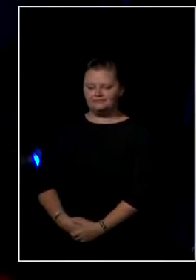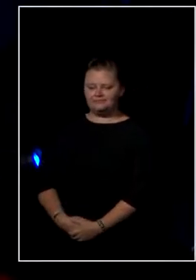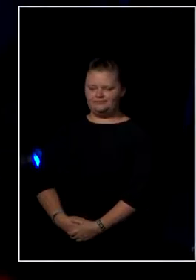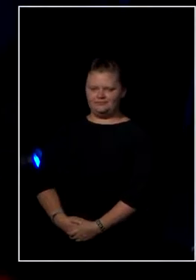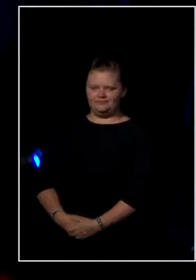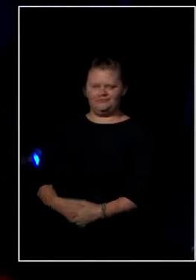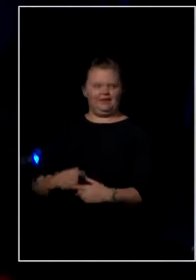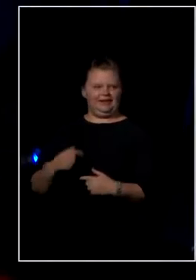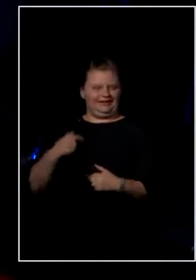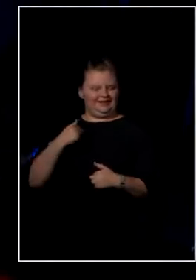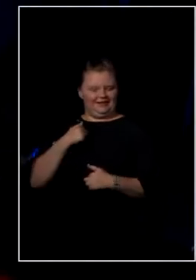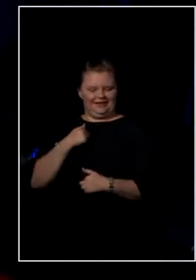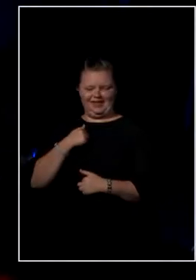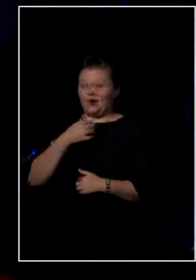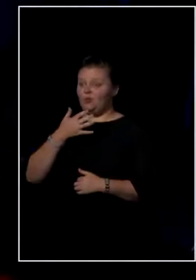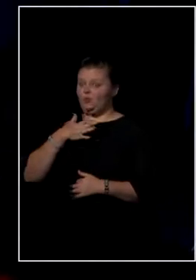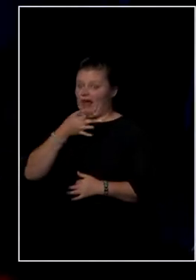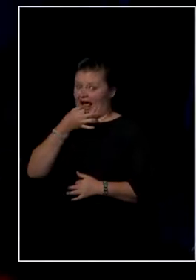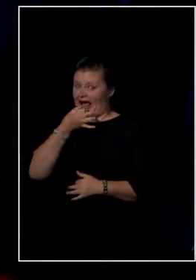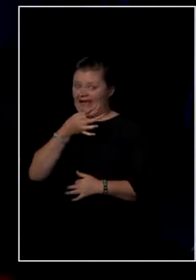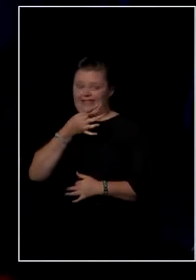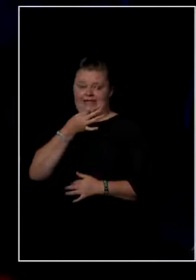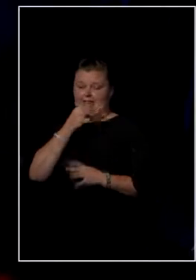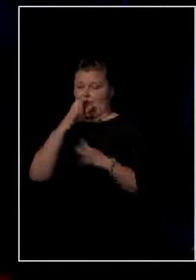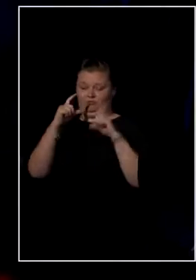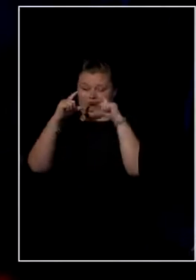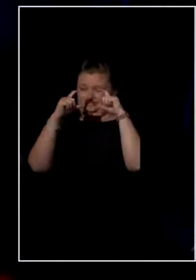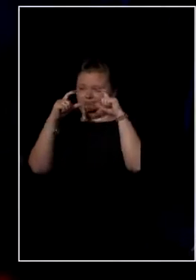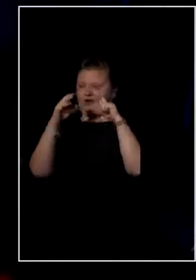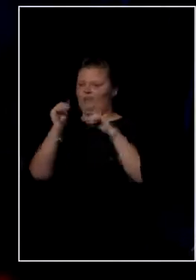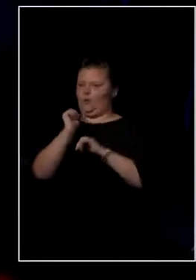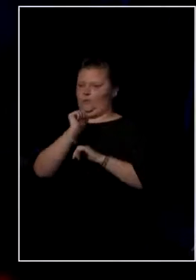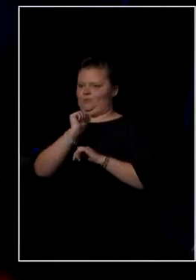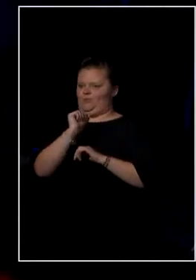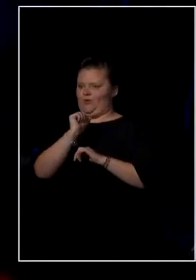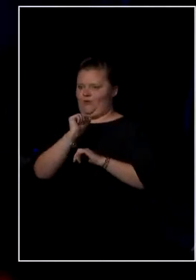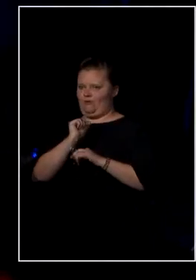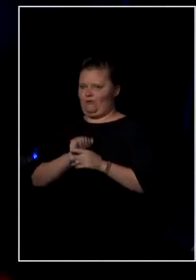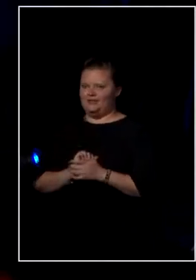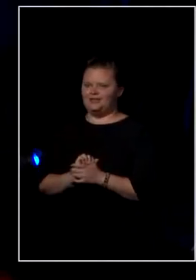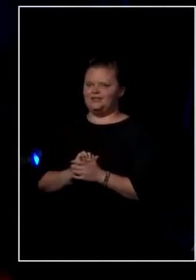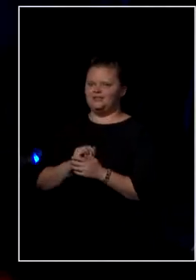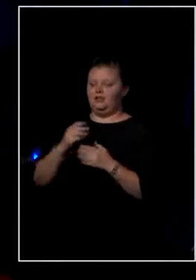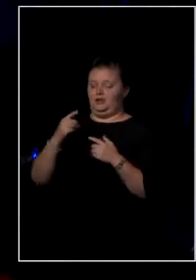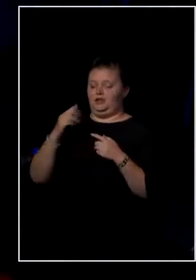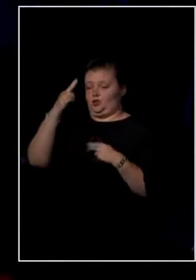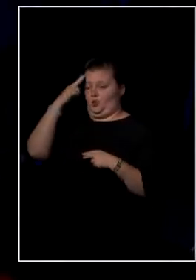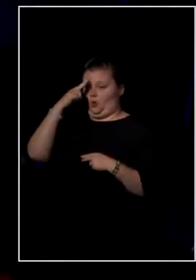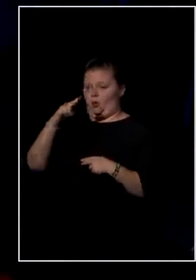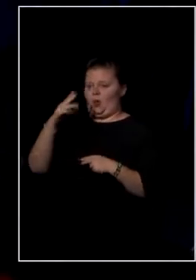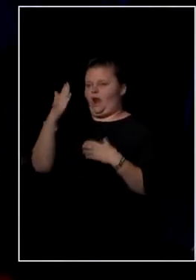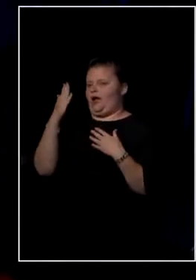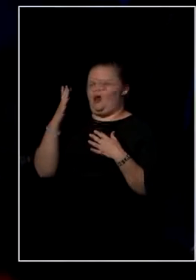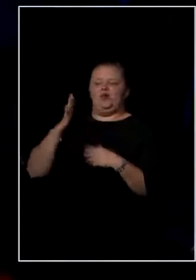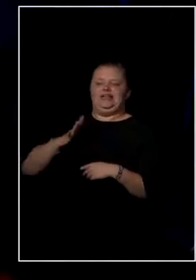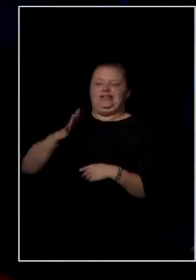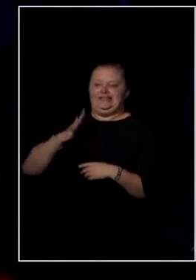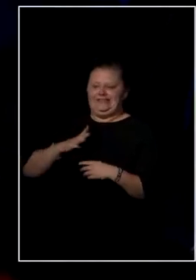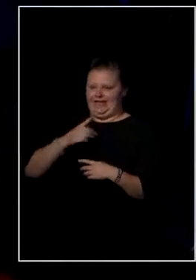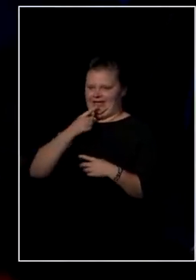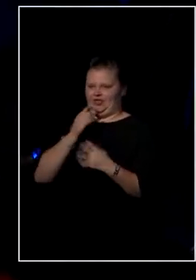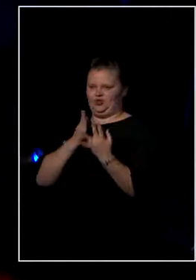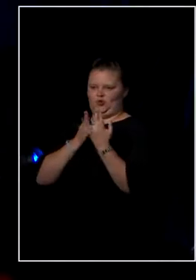I asked Jess if I could read just a paragraph from her piece. As we said, it's called I Don't Need Them to See Through You, Jessica